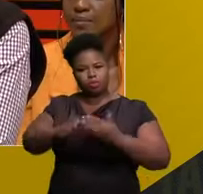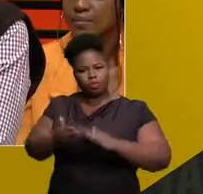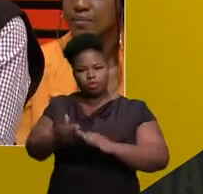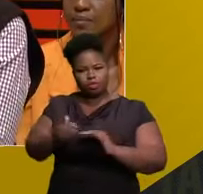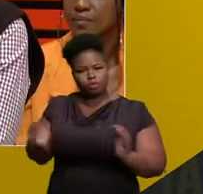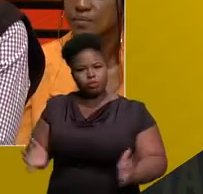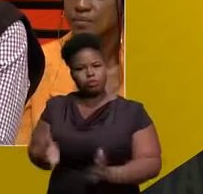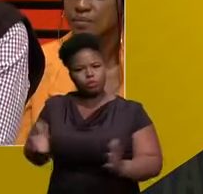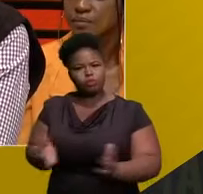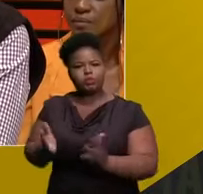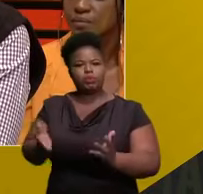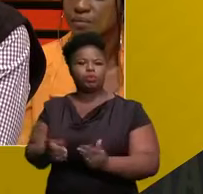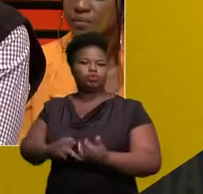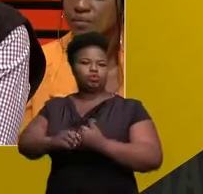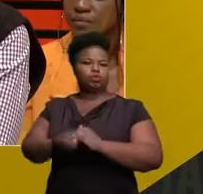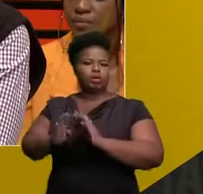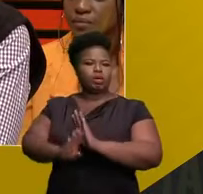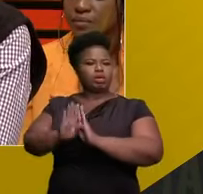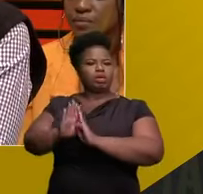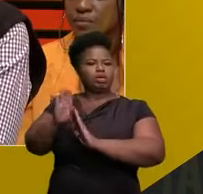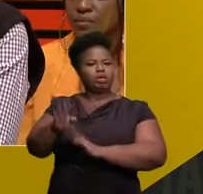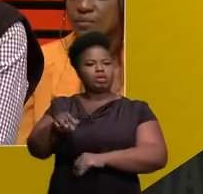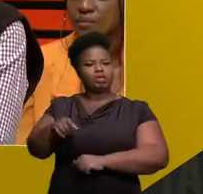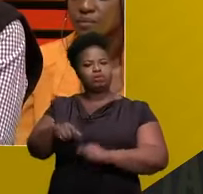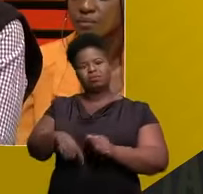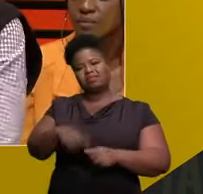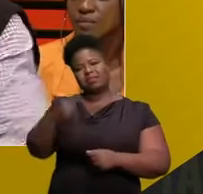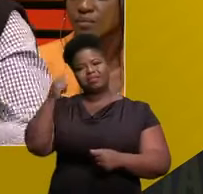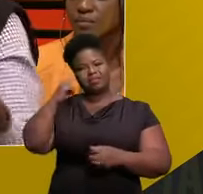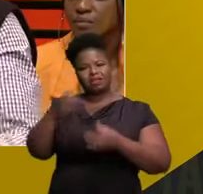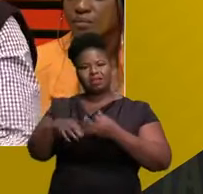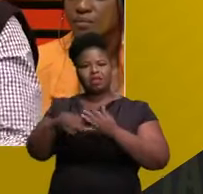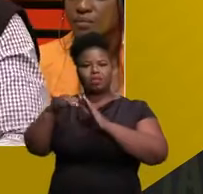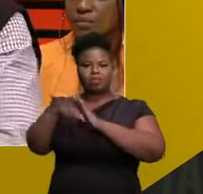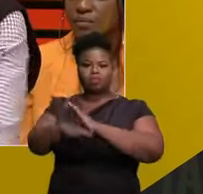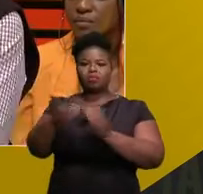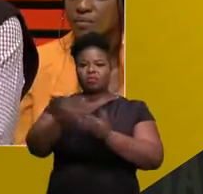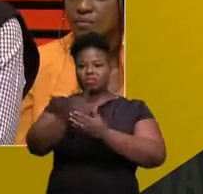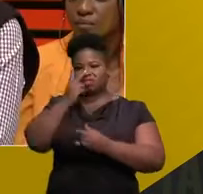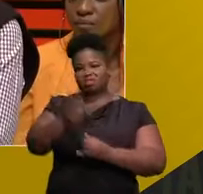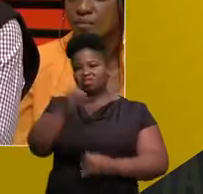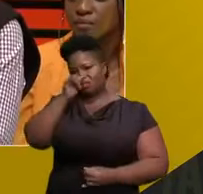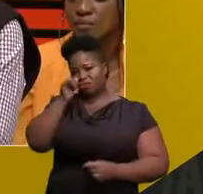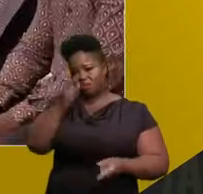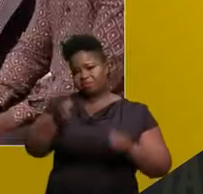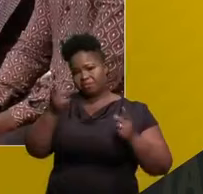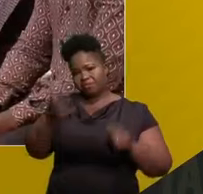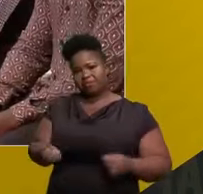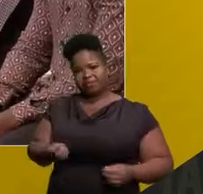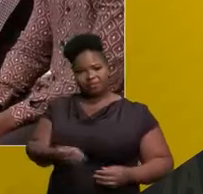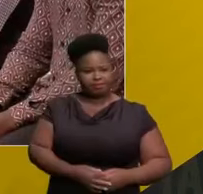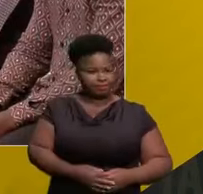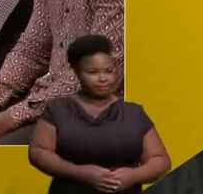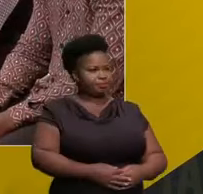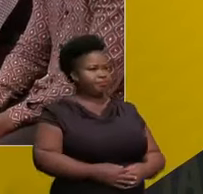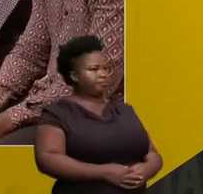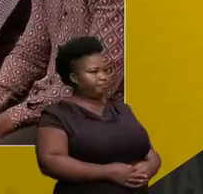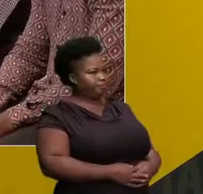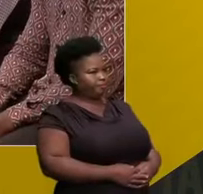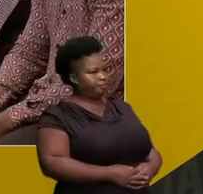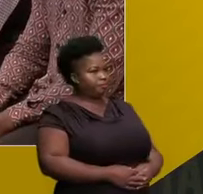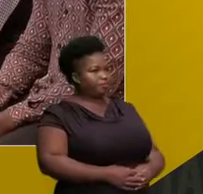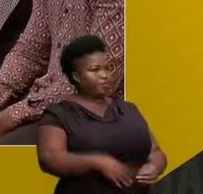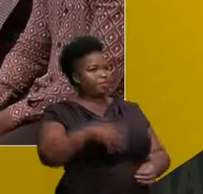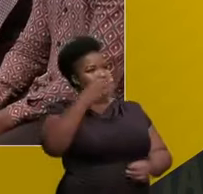we are losing it and unfortunately it's manifesting itself with the high crime rates as into Zinjal. Quick one. Is it the fault